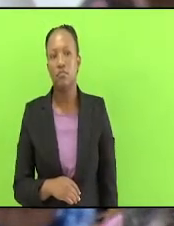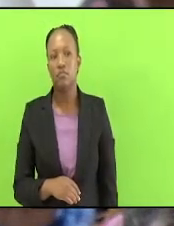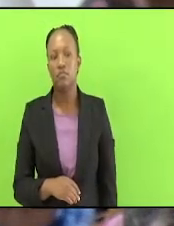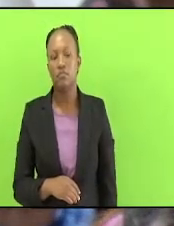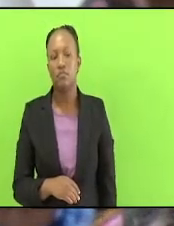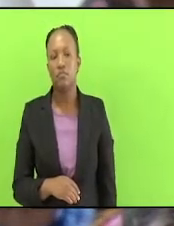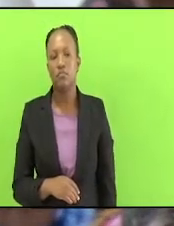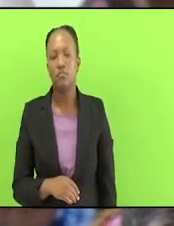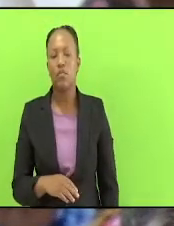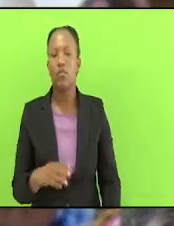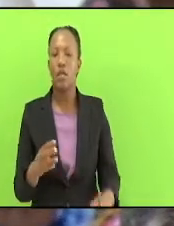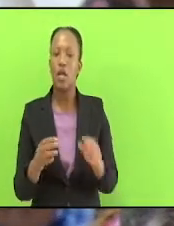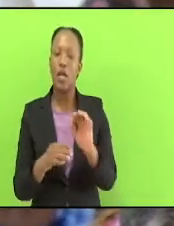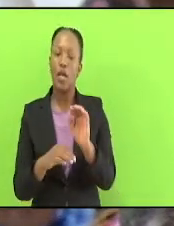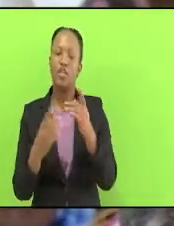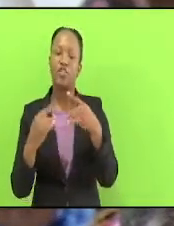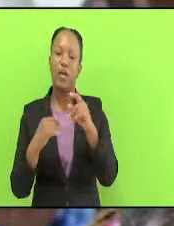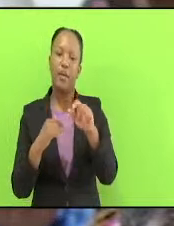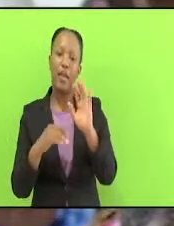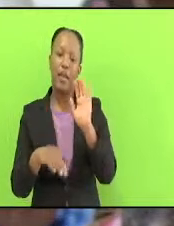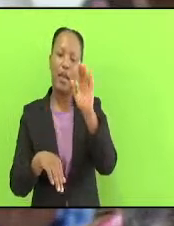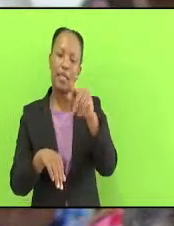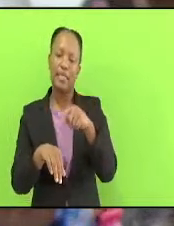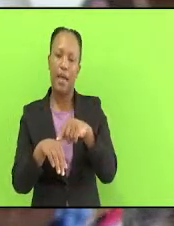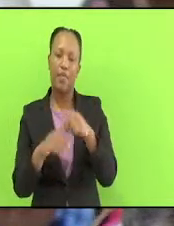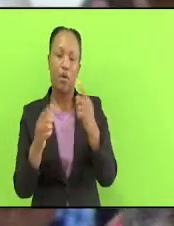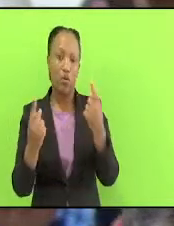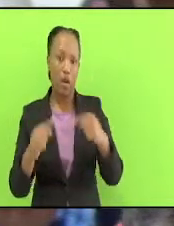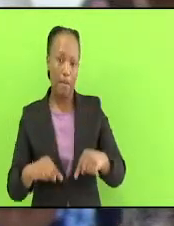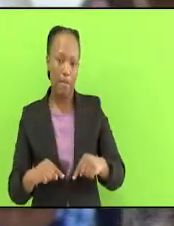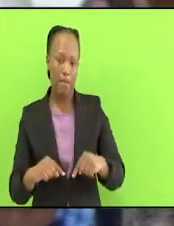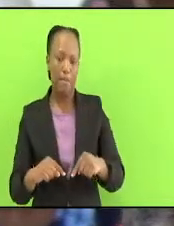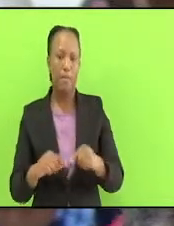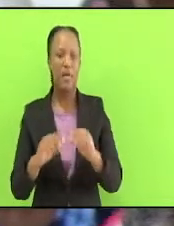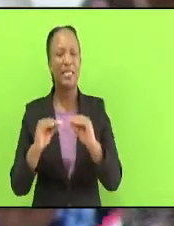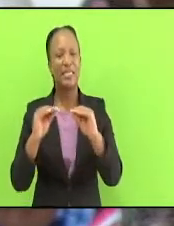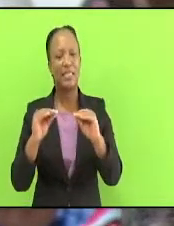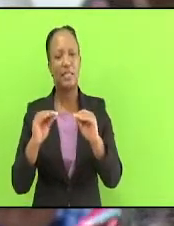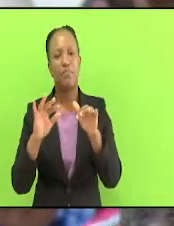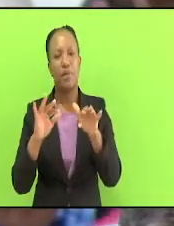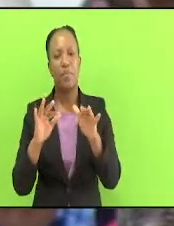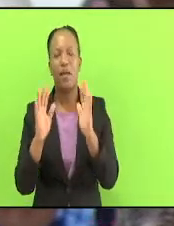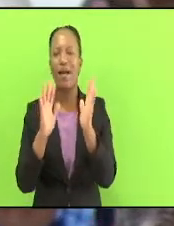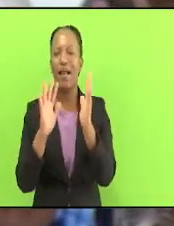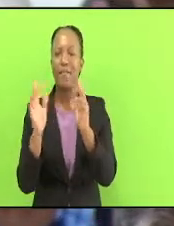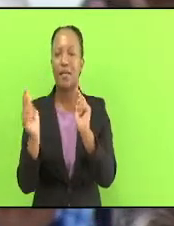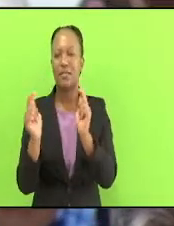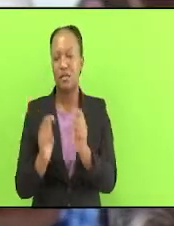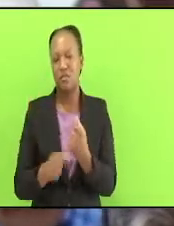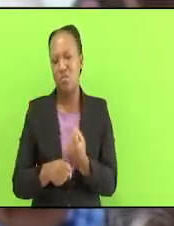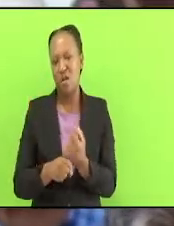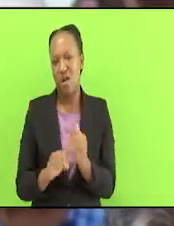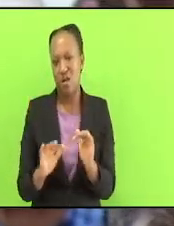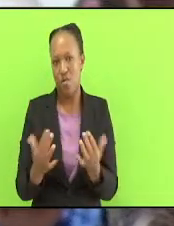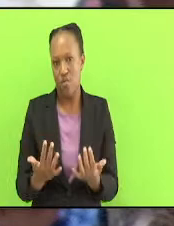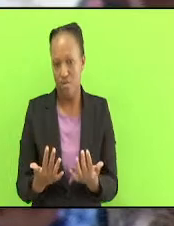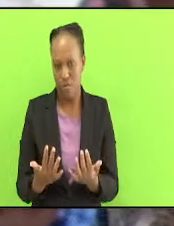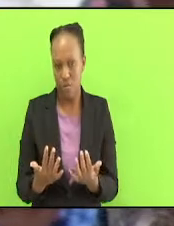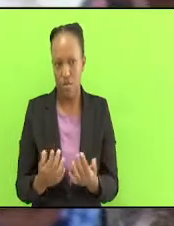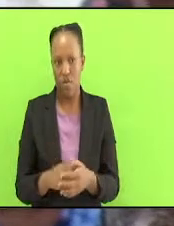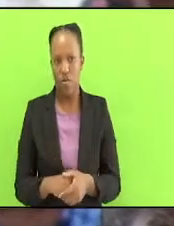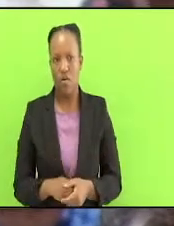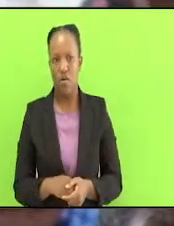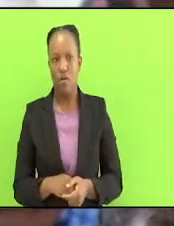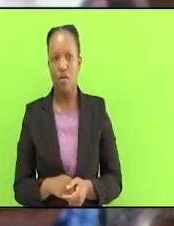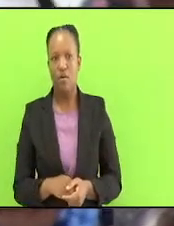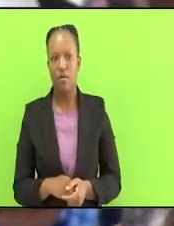people about climate change e amaya matshelo a rona because ke itemogetse gore batho